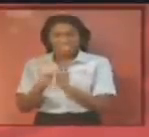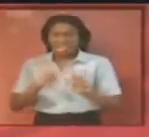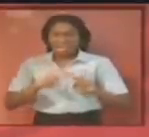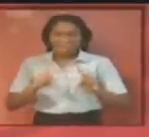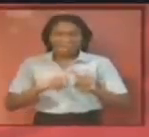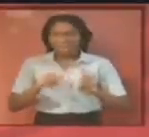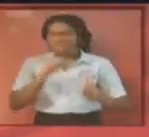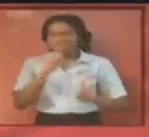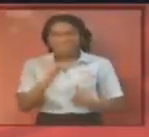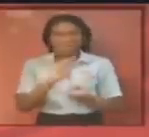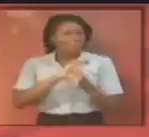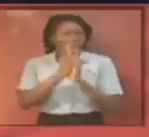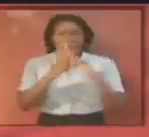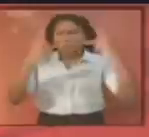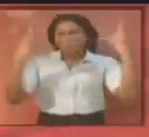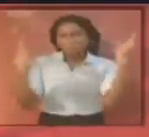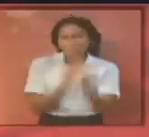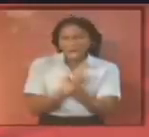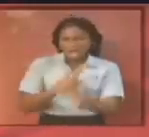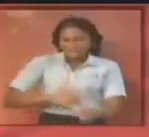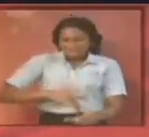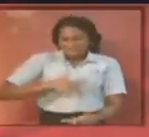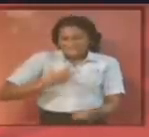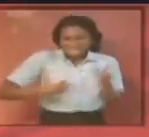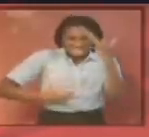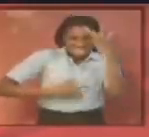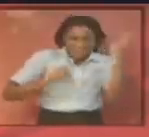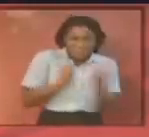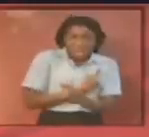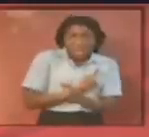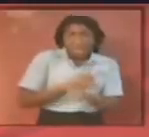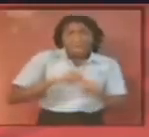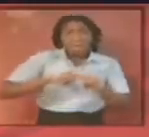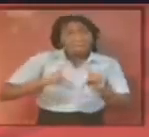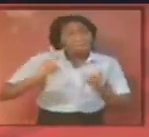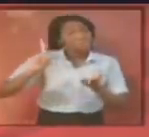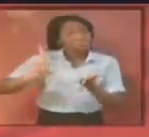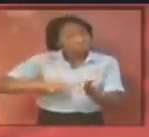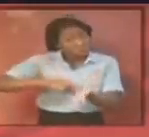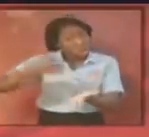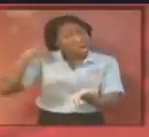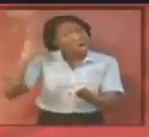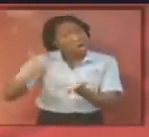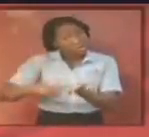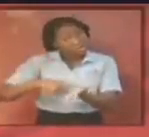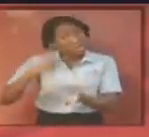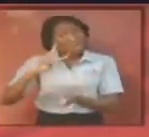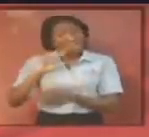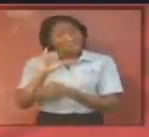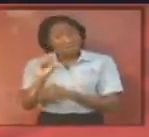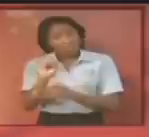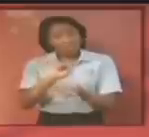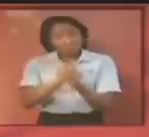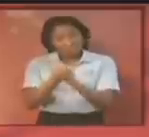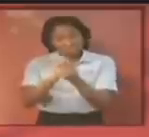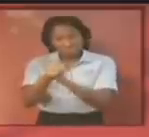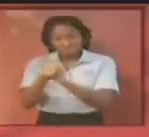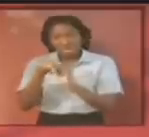However, occasionally, you do get mutations arising that can affect the virus's properties. And these